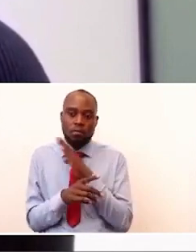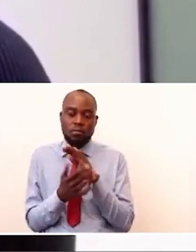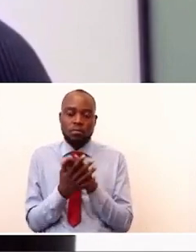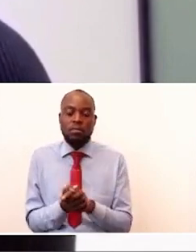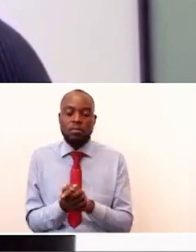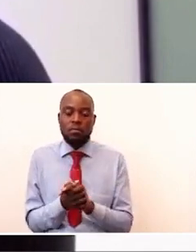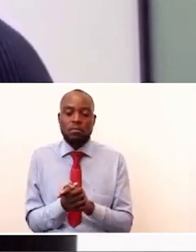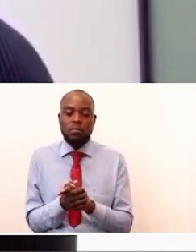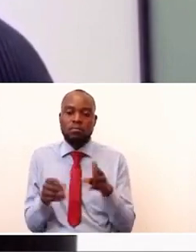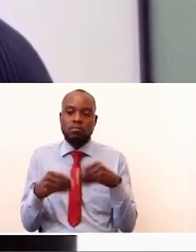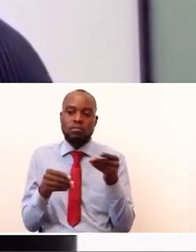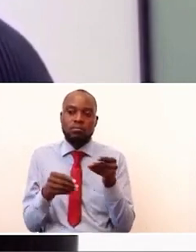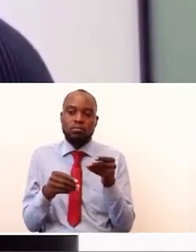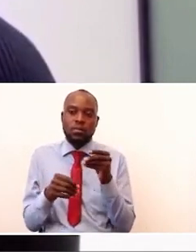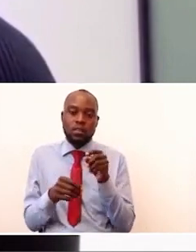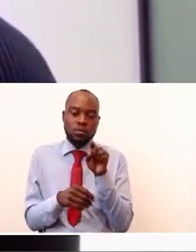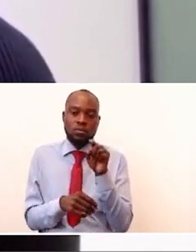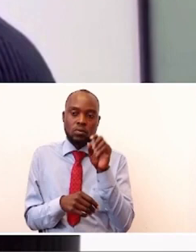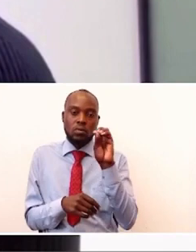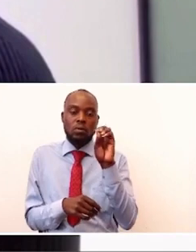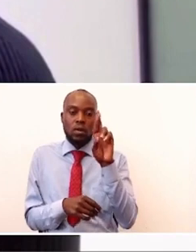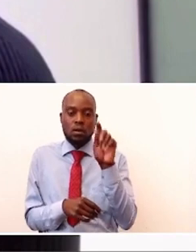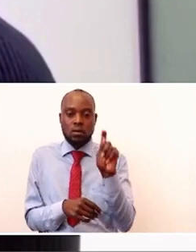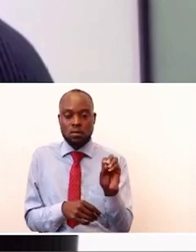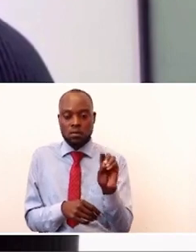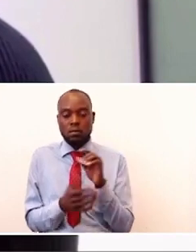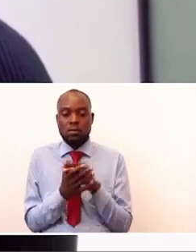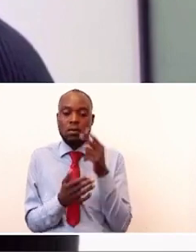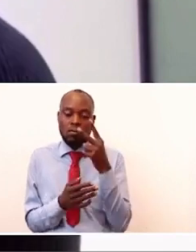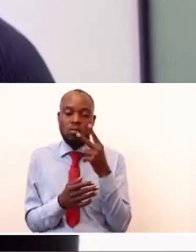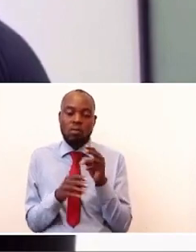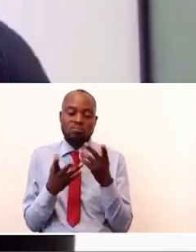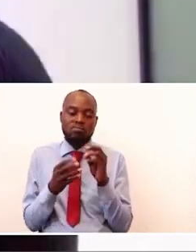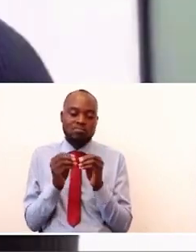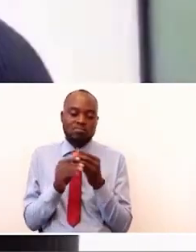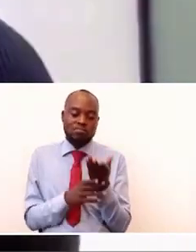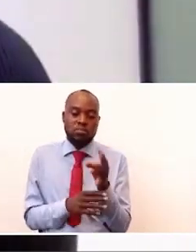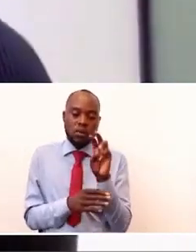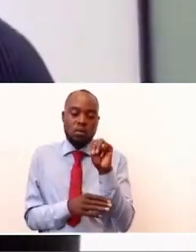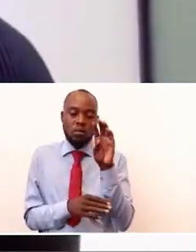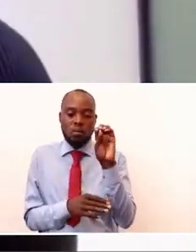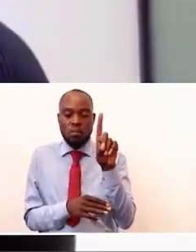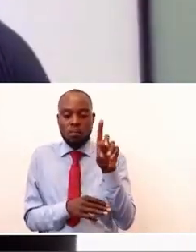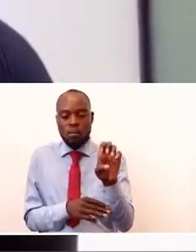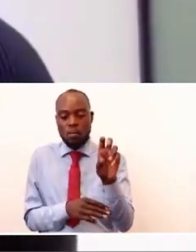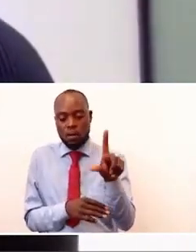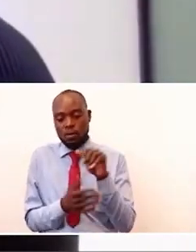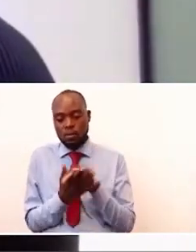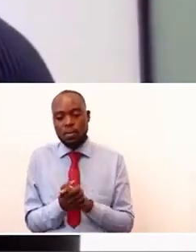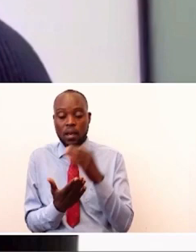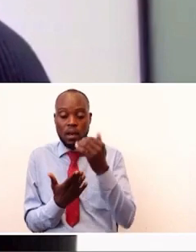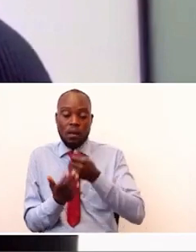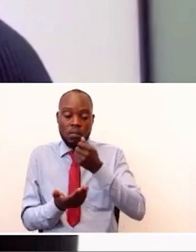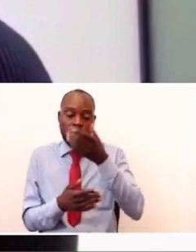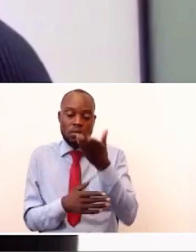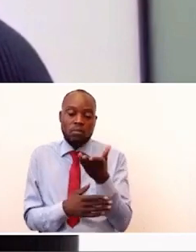at cbdctracker.org. They're also looking at how these different models are working. But I'd say capital gains tax